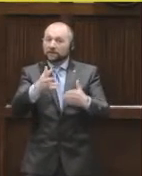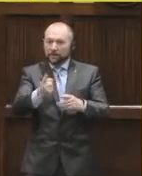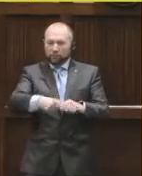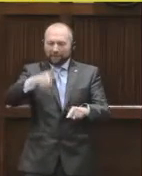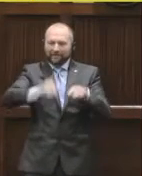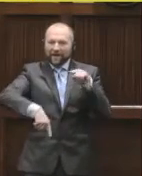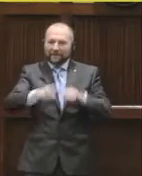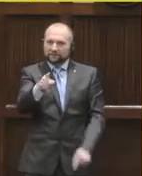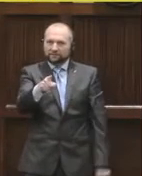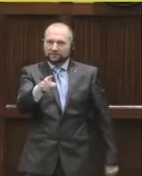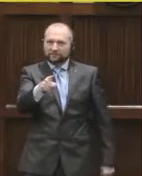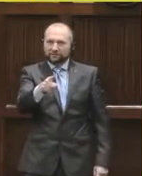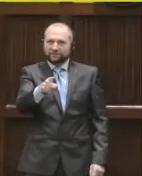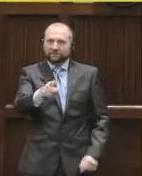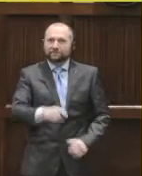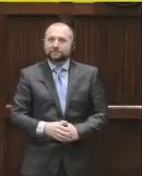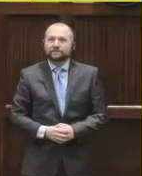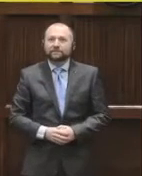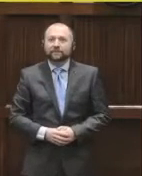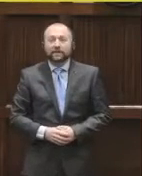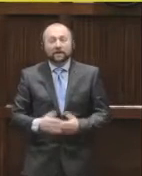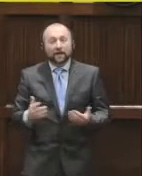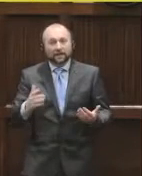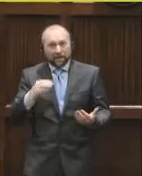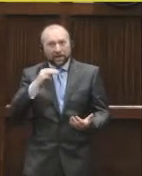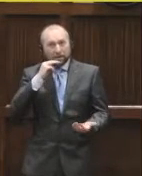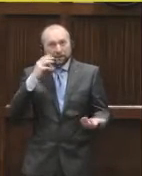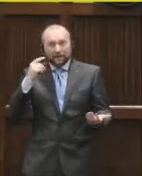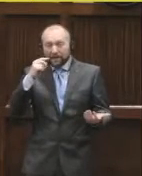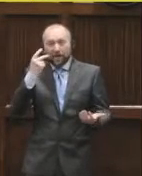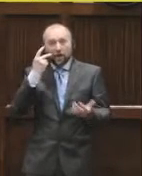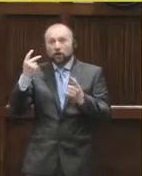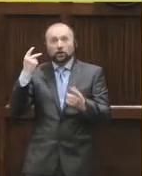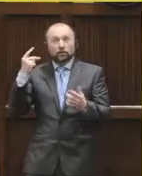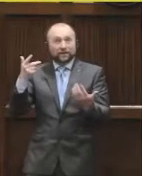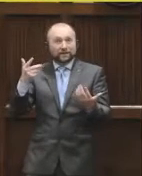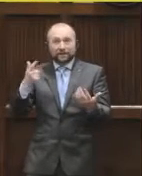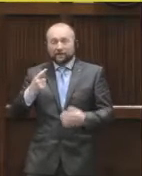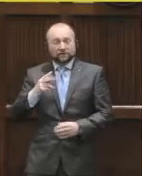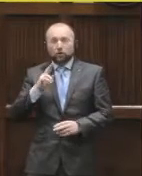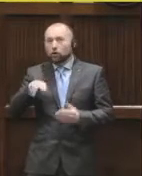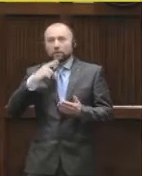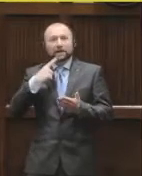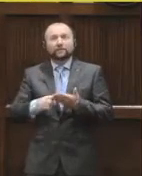fined. And I mean, that was just an incredibly